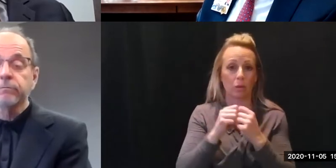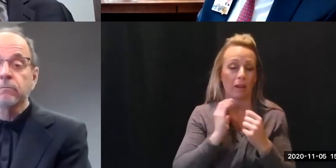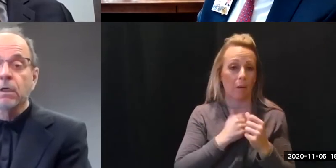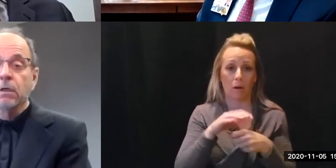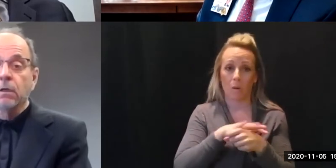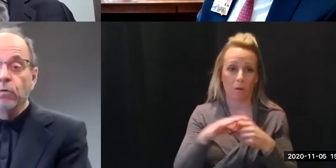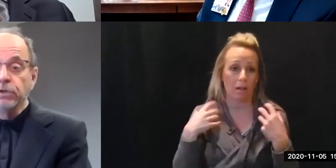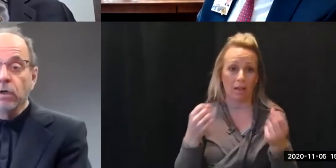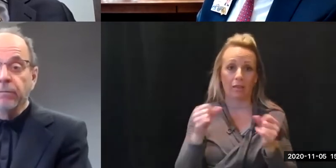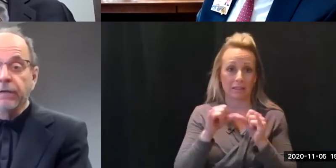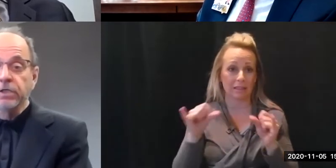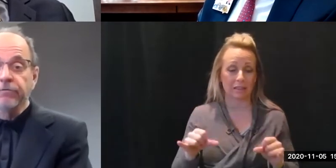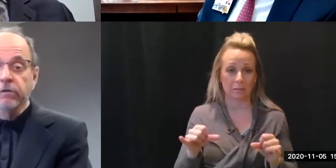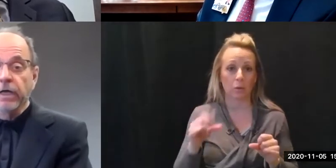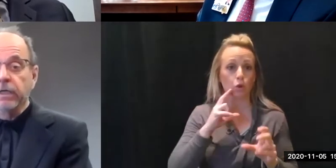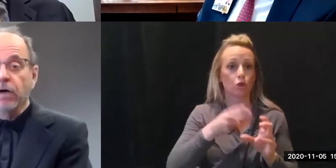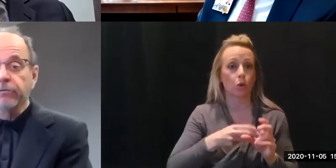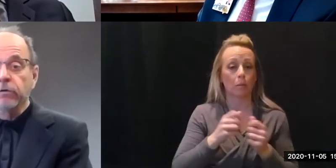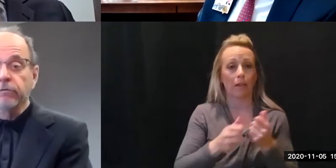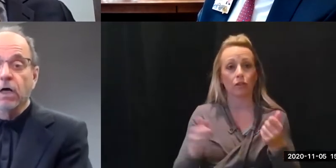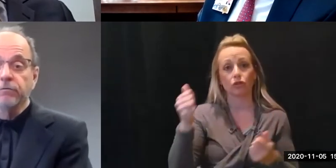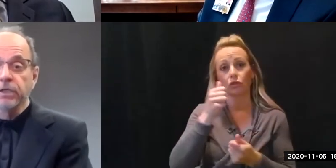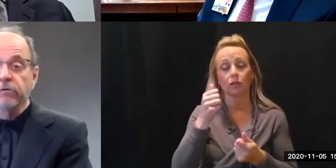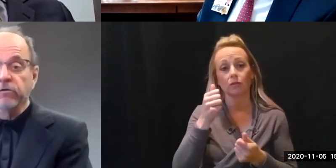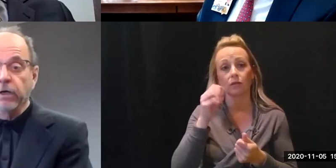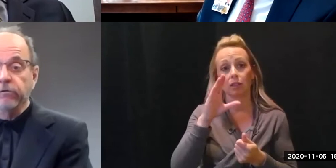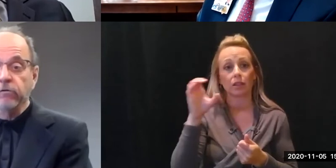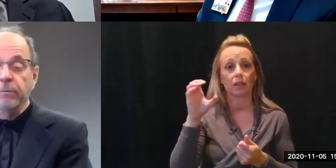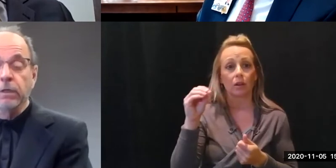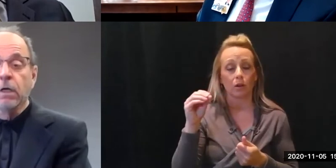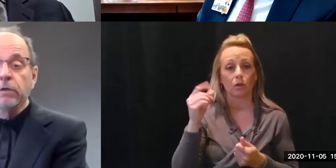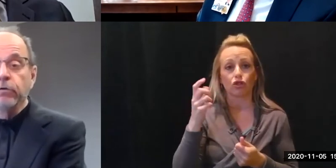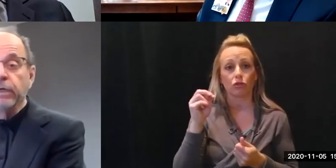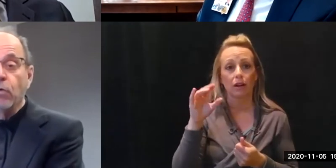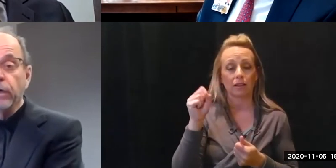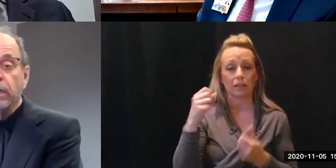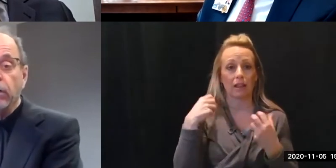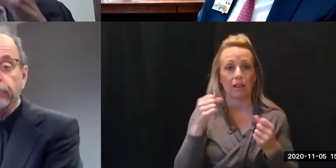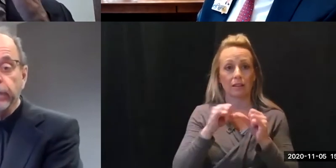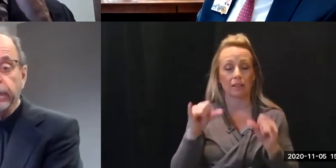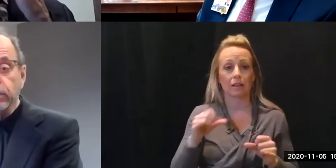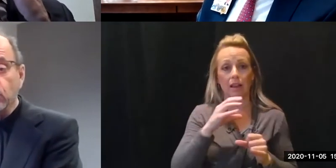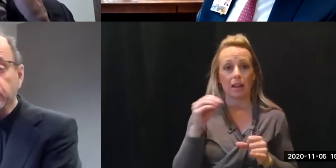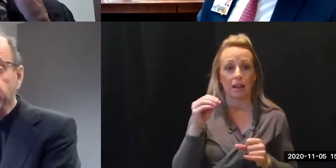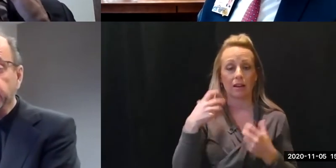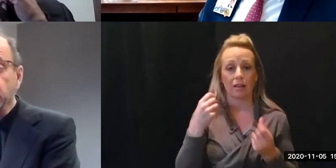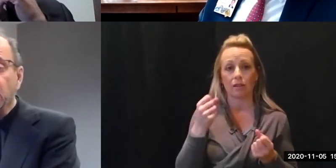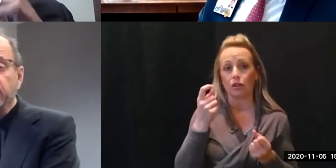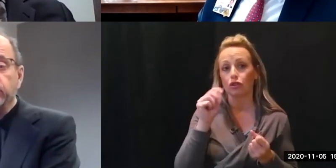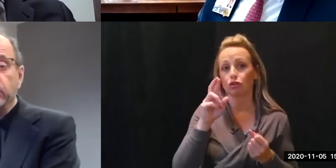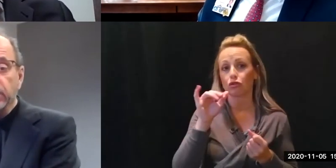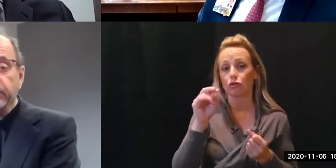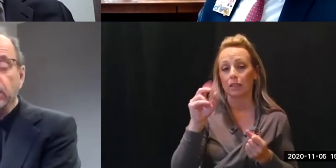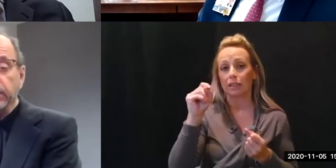systems. We're joined by the Chief Executive Officer of Genesis Health System and UnityPoint Health Trinity, who will share